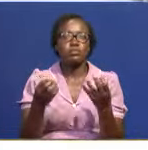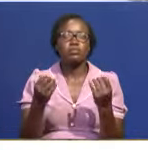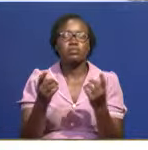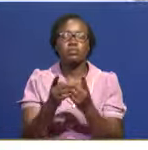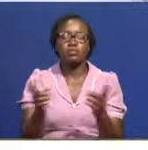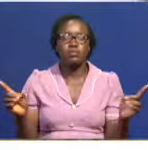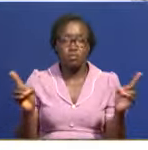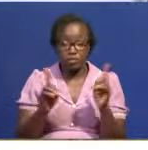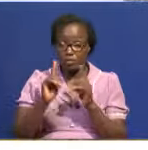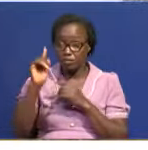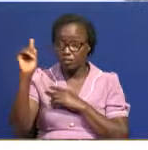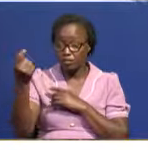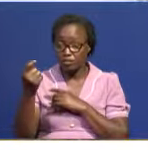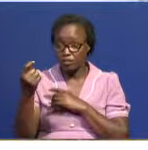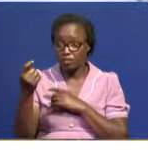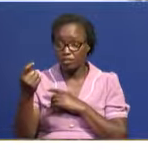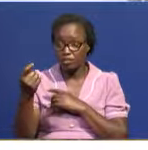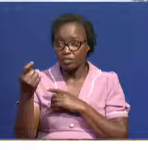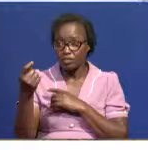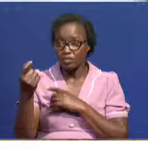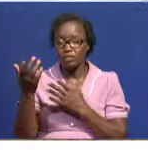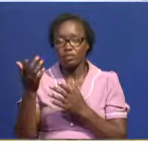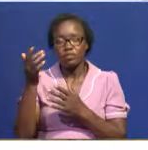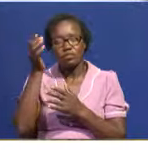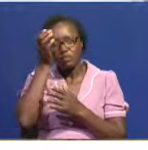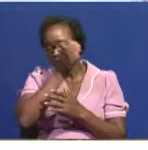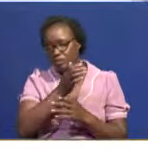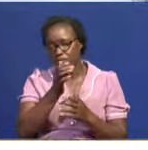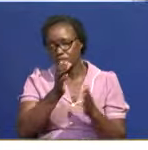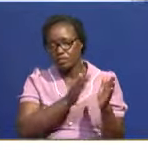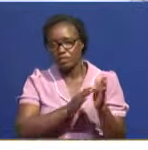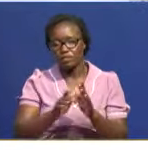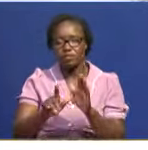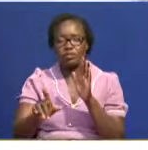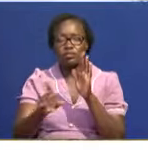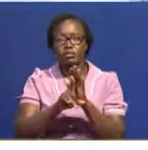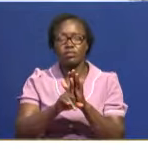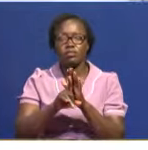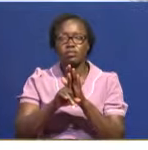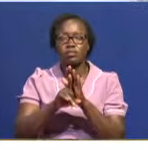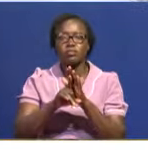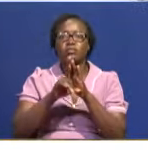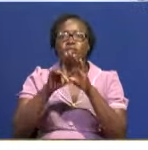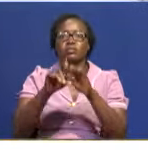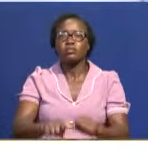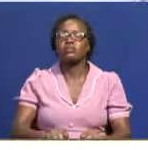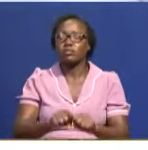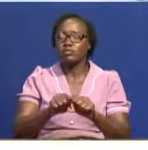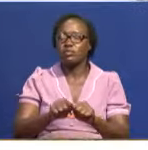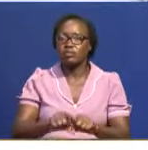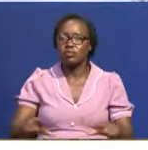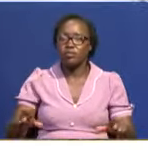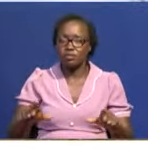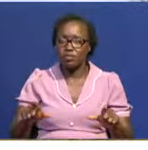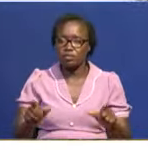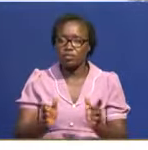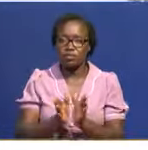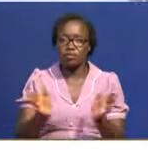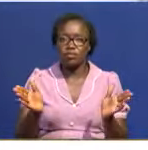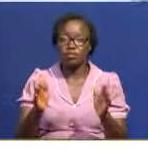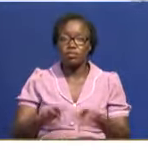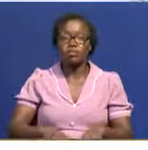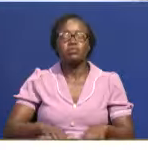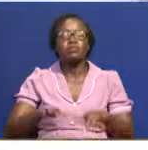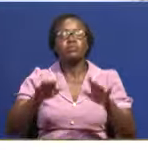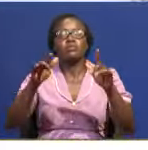of us in this country have disregarded our planning laws. We have encroached on riparian reserves and the floods